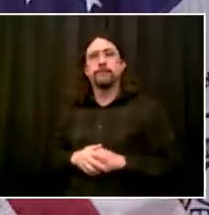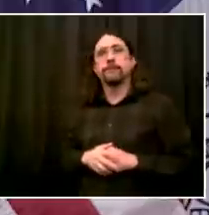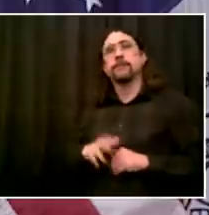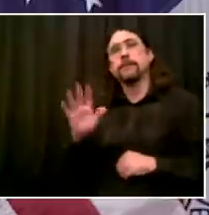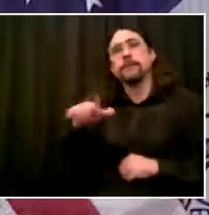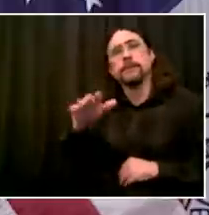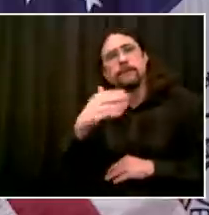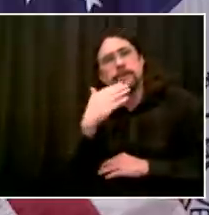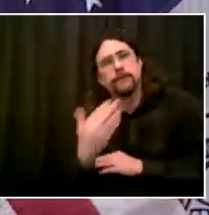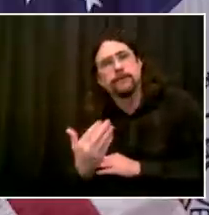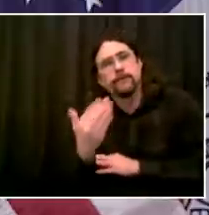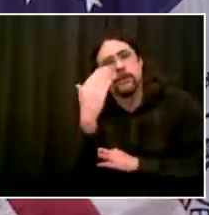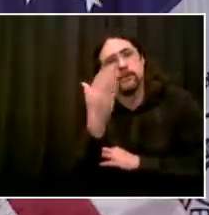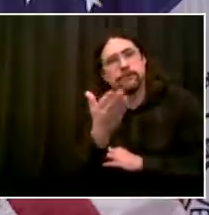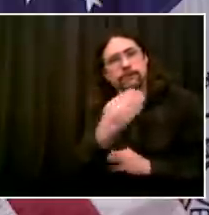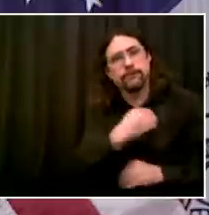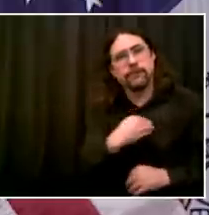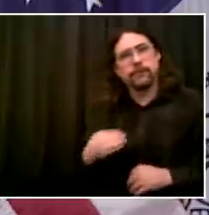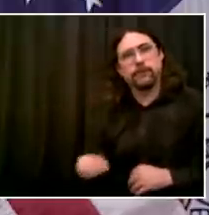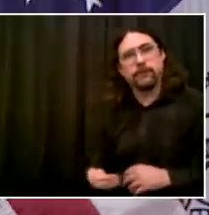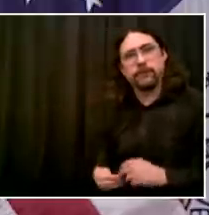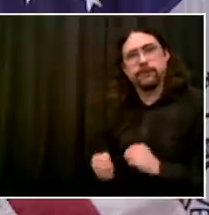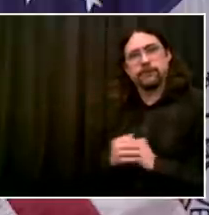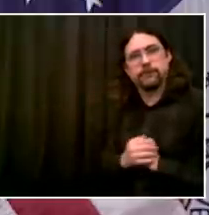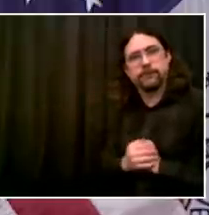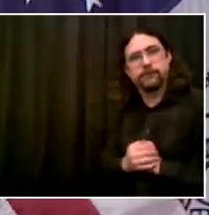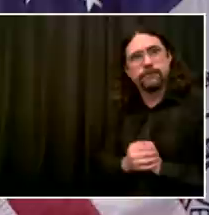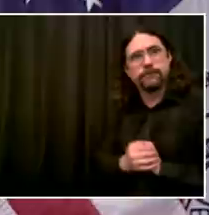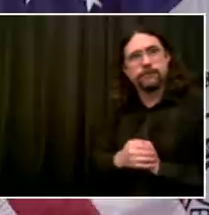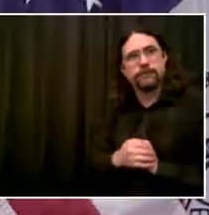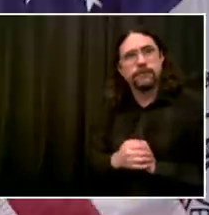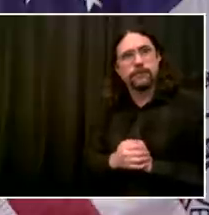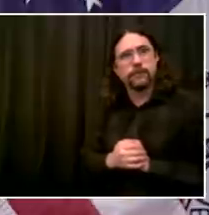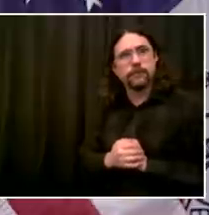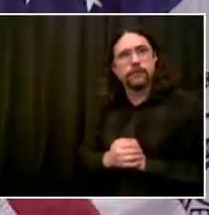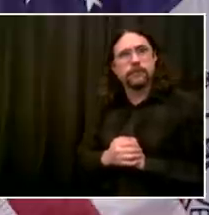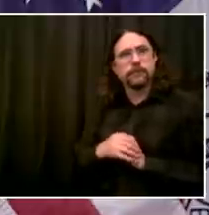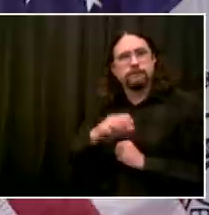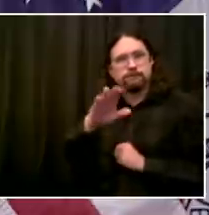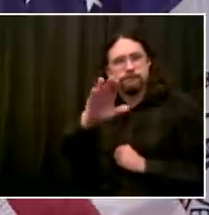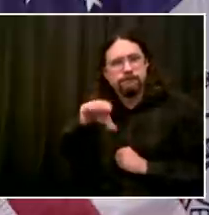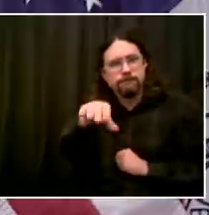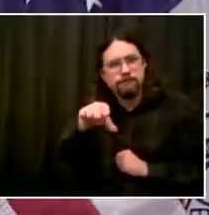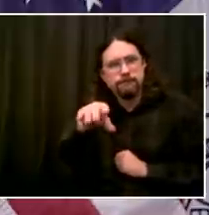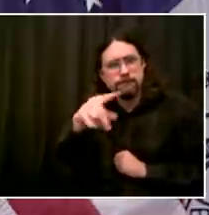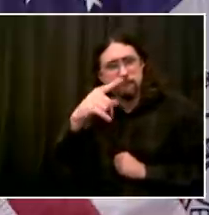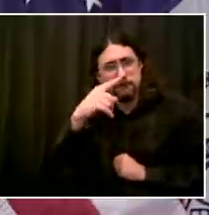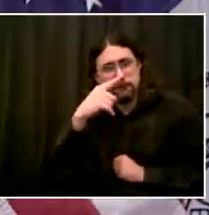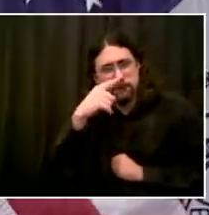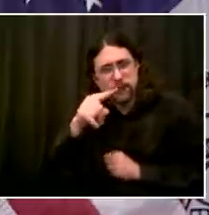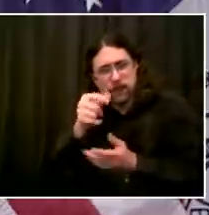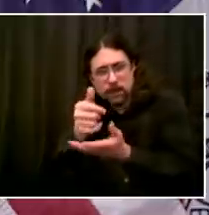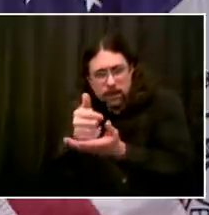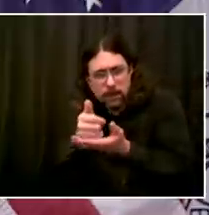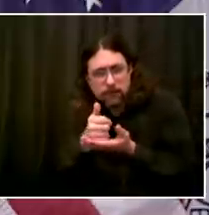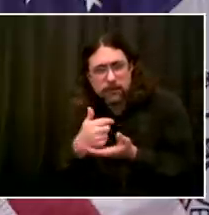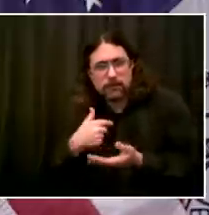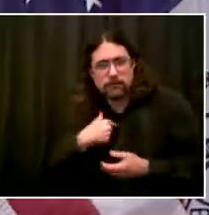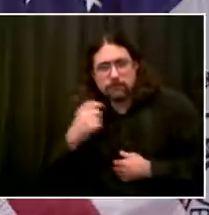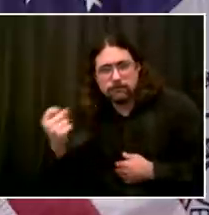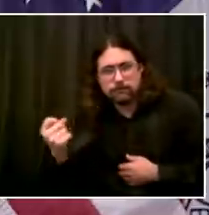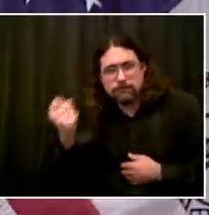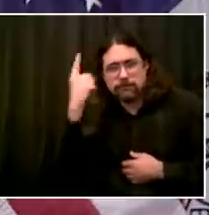I'm confused. Doesn't mean that this isn't not confusing. Maybe my brain is just fried. But so previously with the daily indicators, the city needed